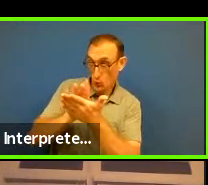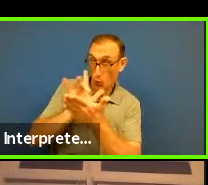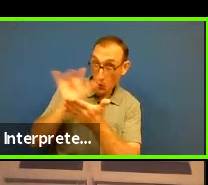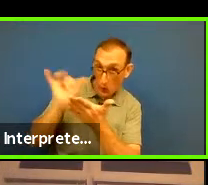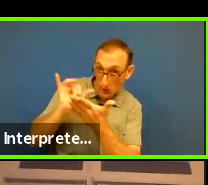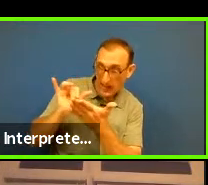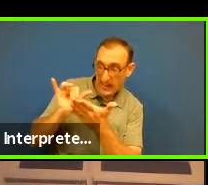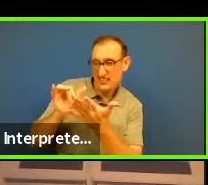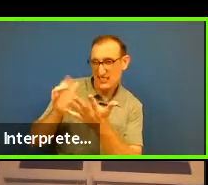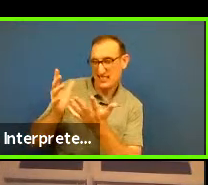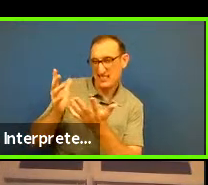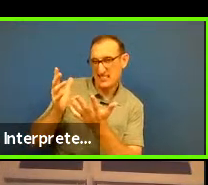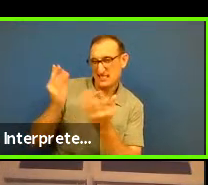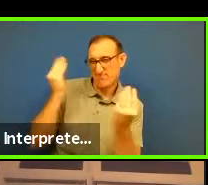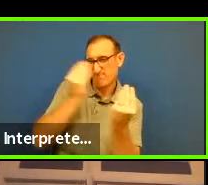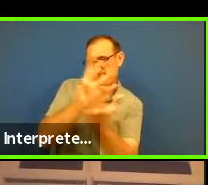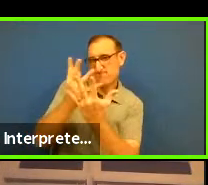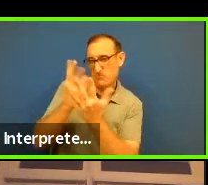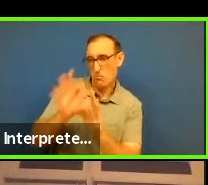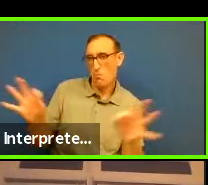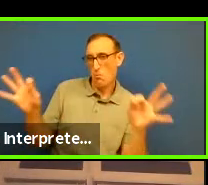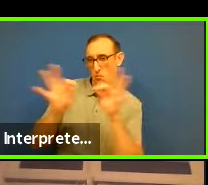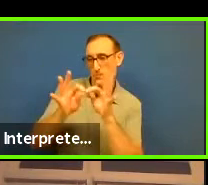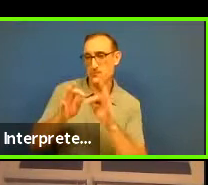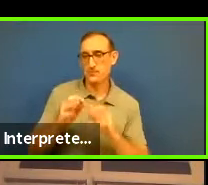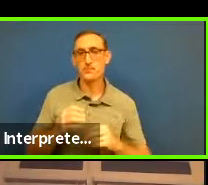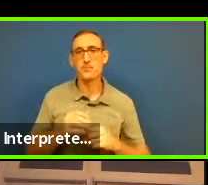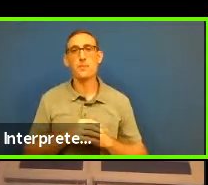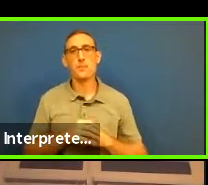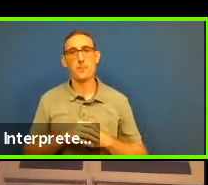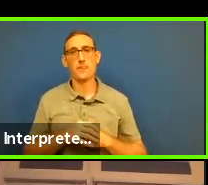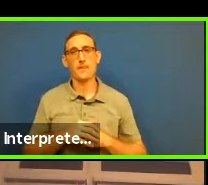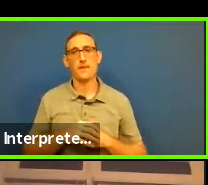the two previous doctors said,